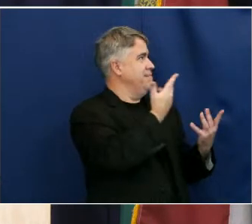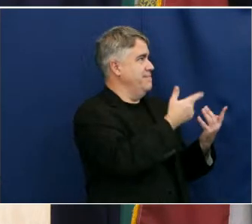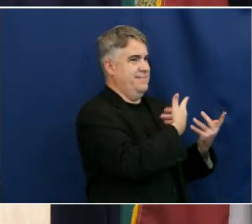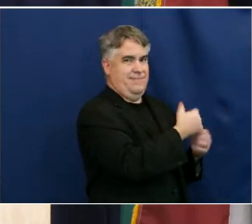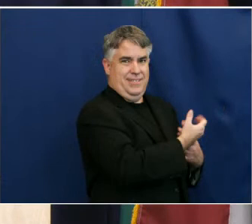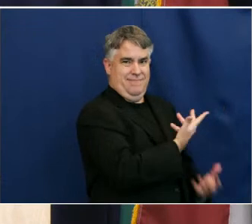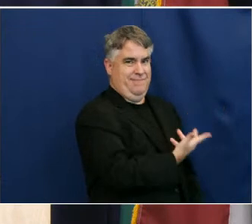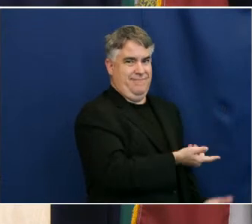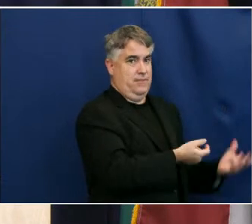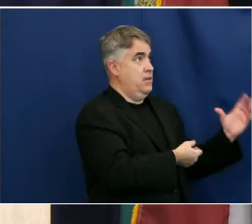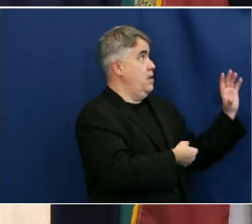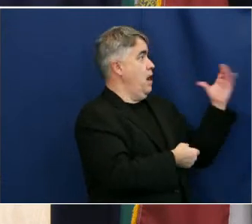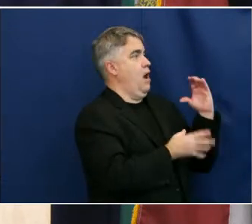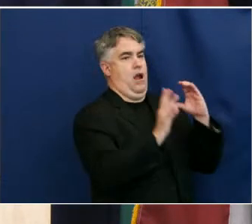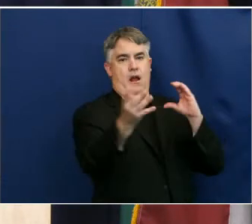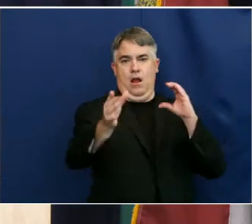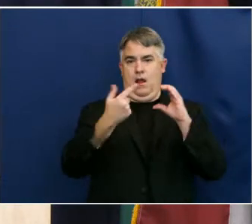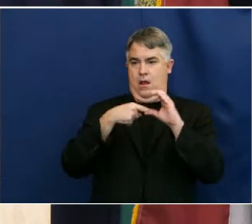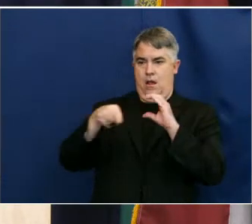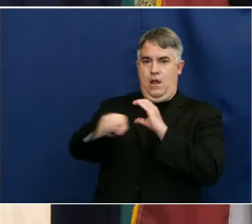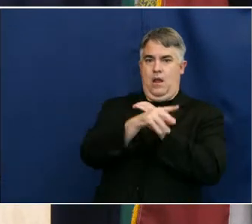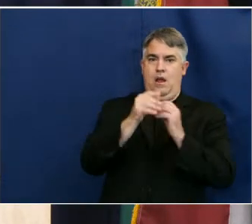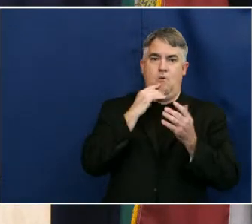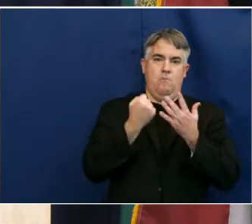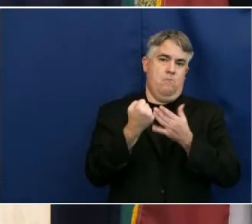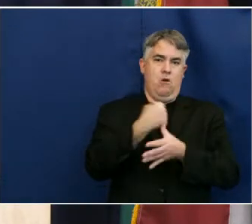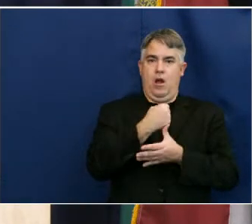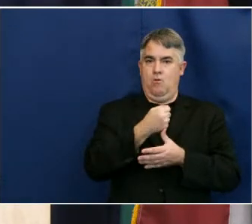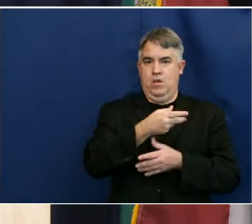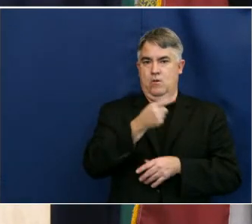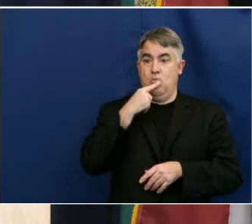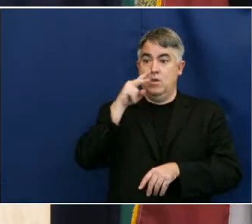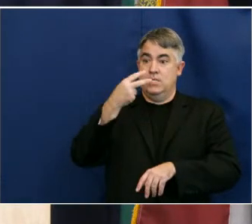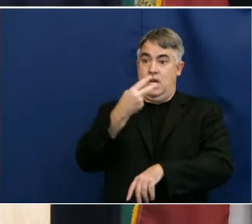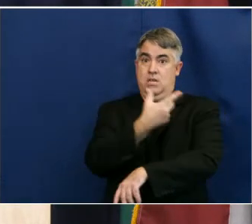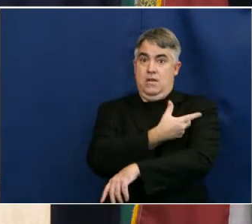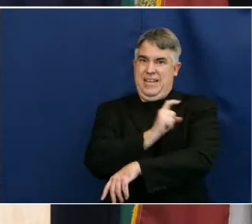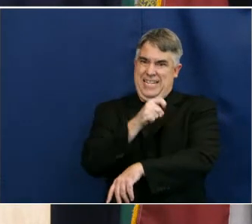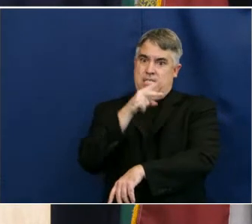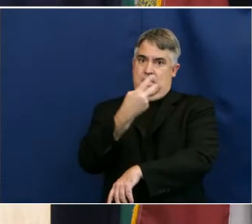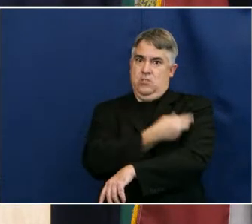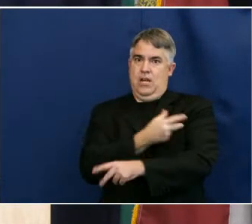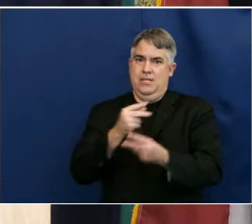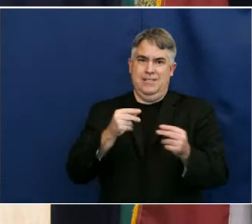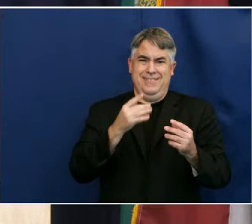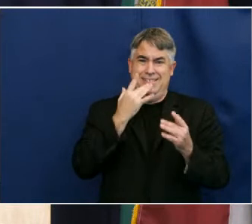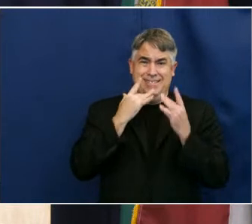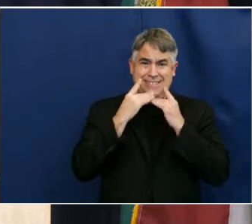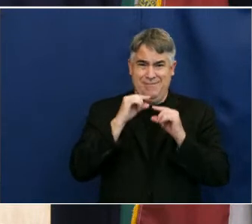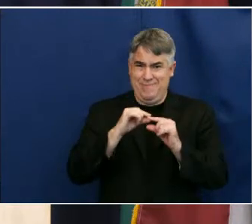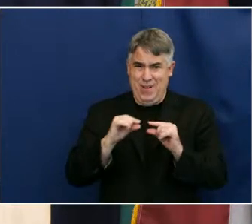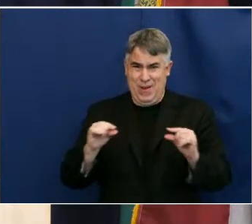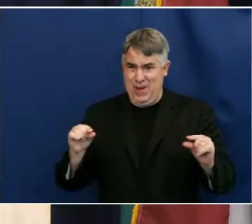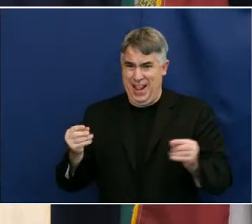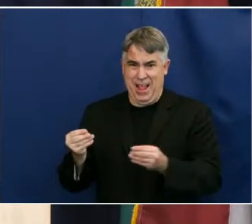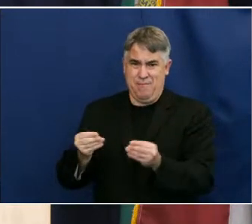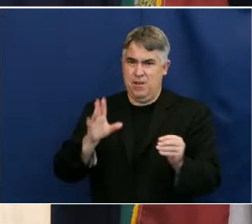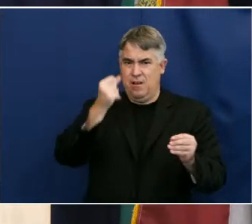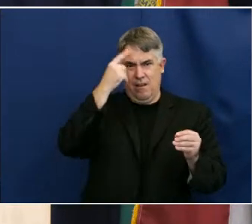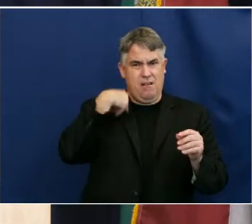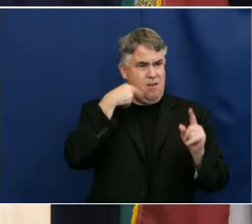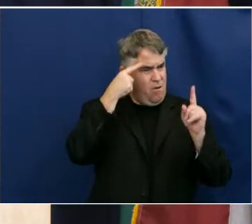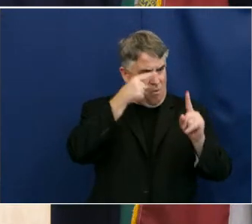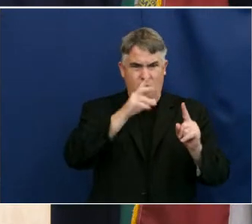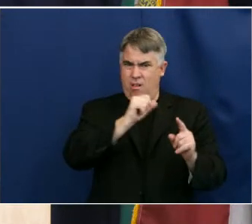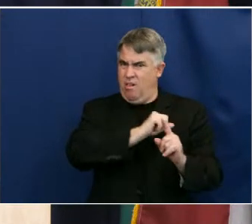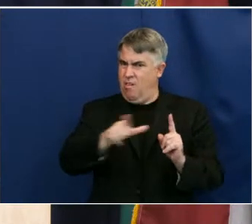just a critical shortage right now, but we're hoping that increases, and we want everyone to get their second dose, and we hope that it stabilizes so